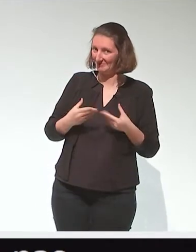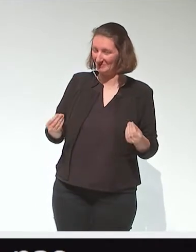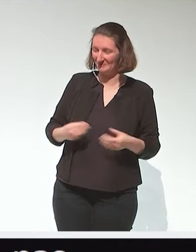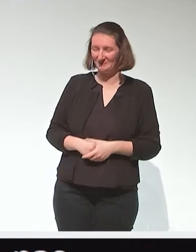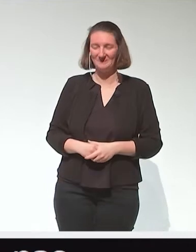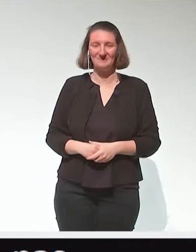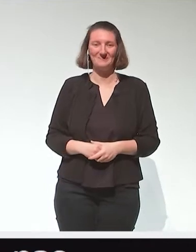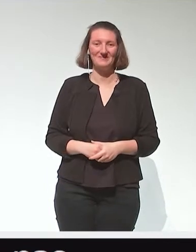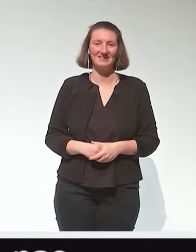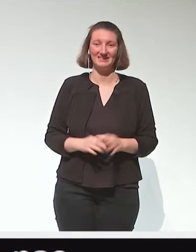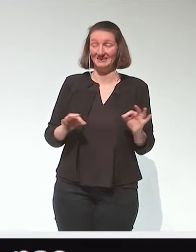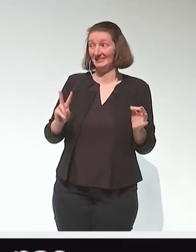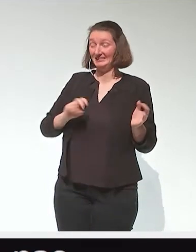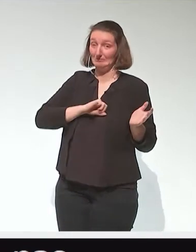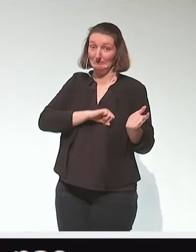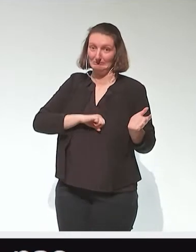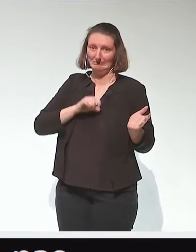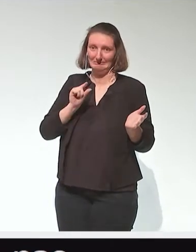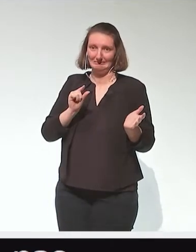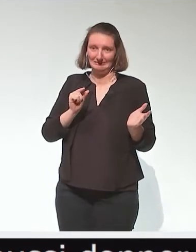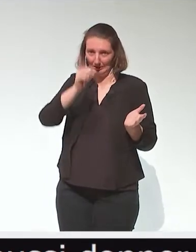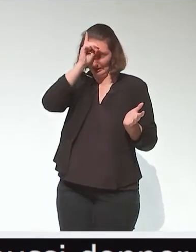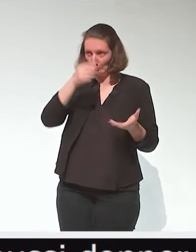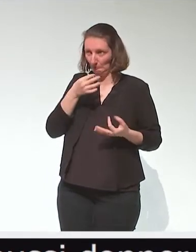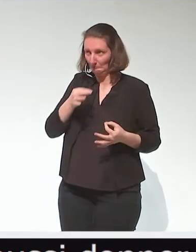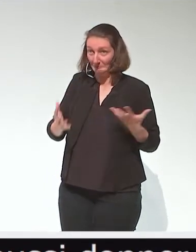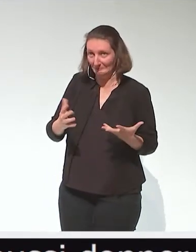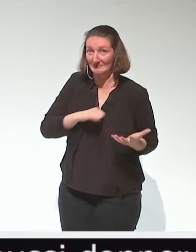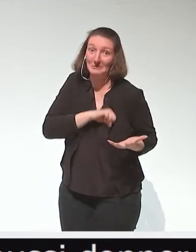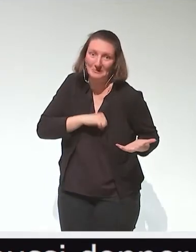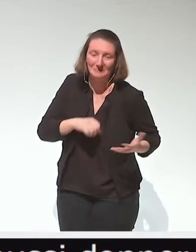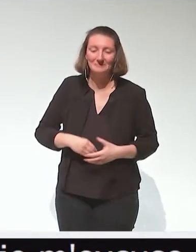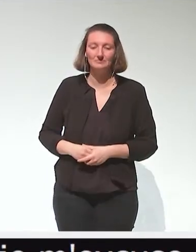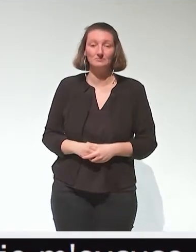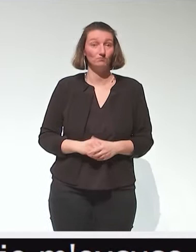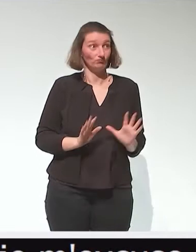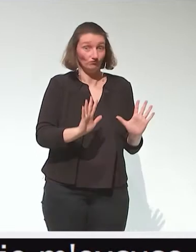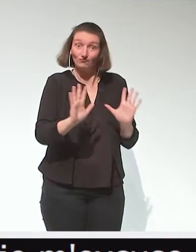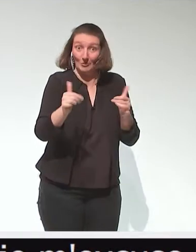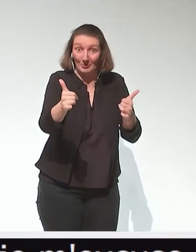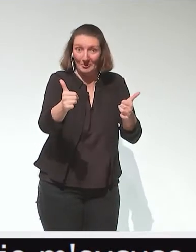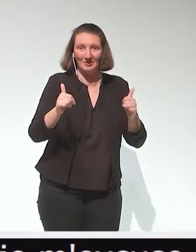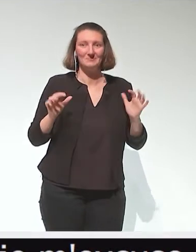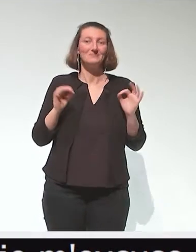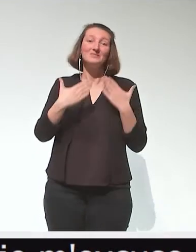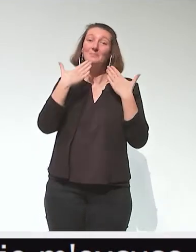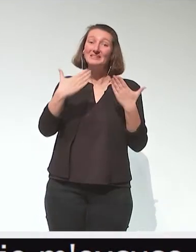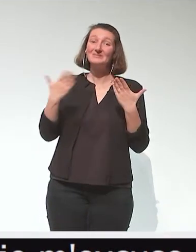going to give them support. Thank you very much. And sorry I had to speak German, says the speaker.